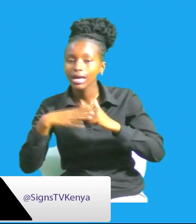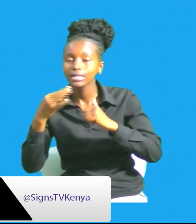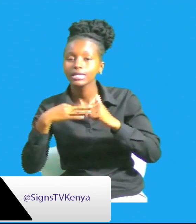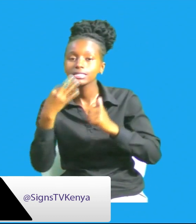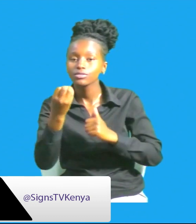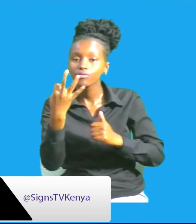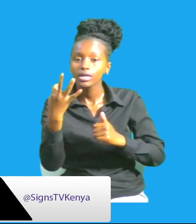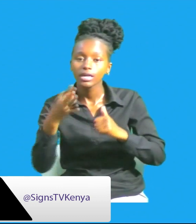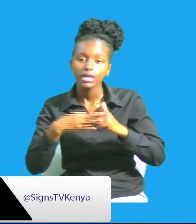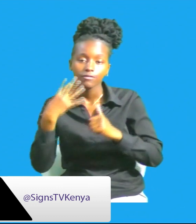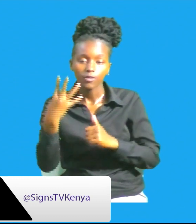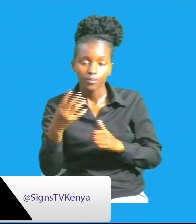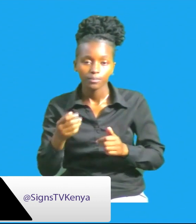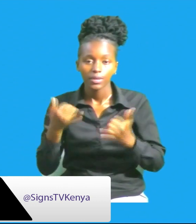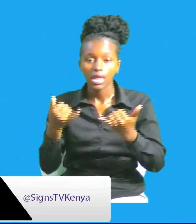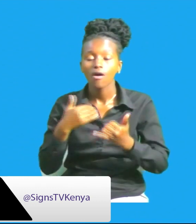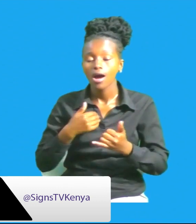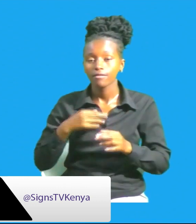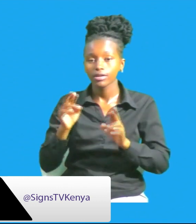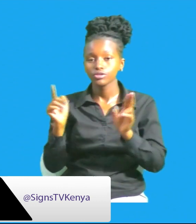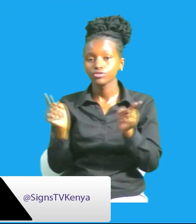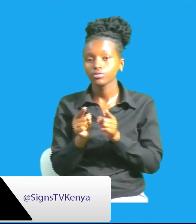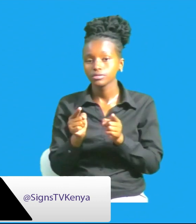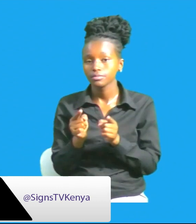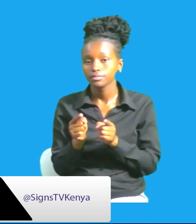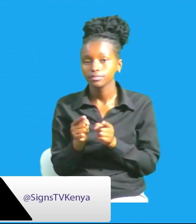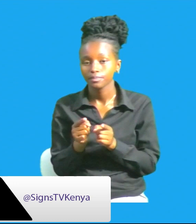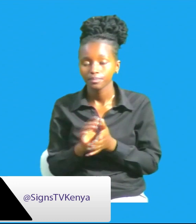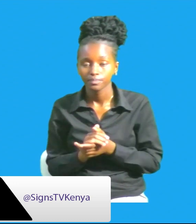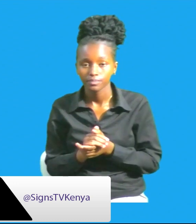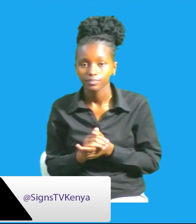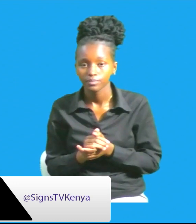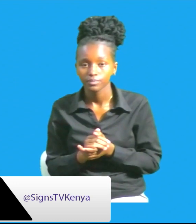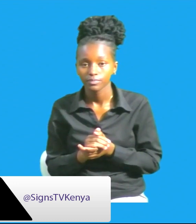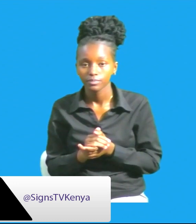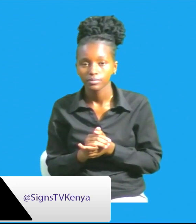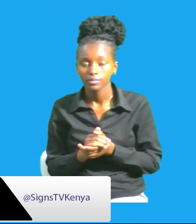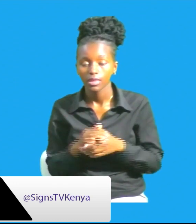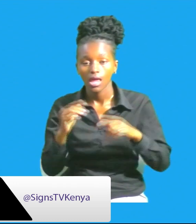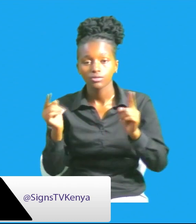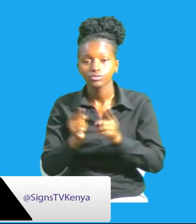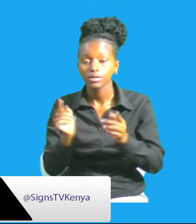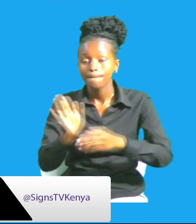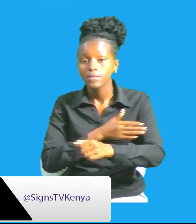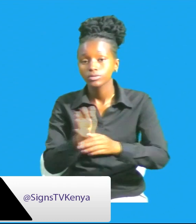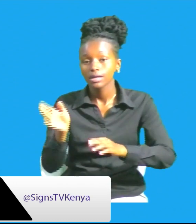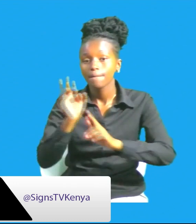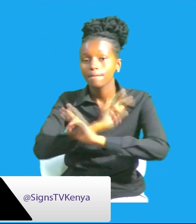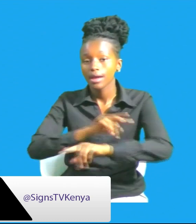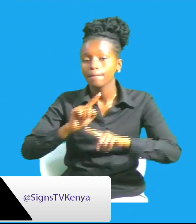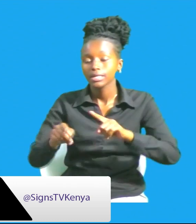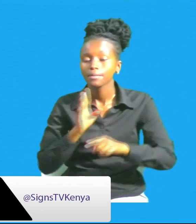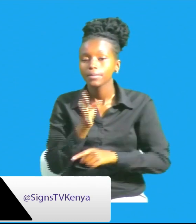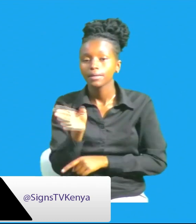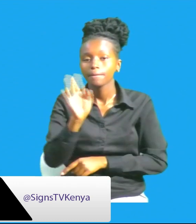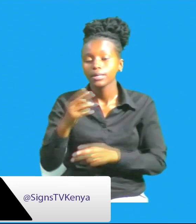0111980384. But right about now, wacha tuende kwa hey DJ just say short music break, but we'll be back. Stay